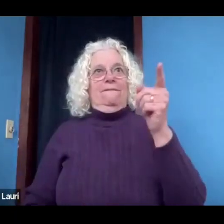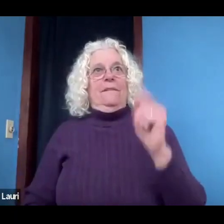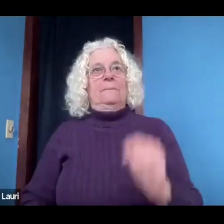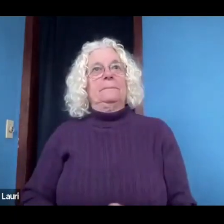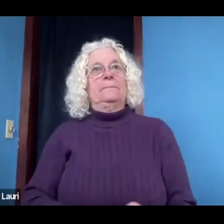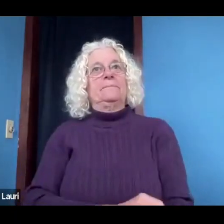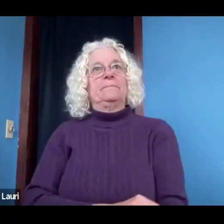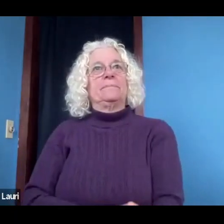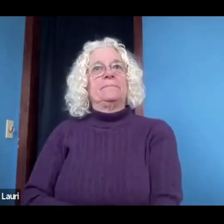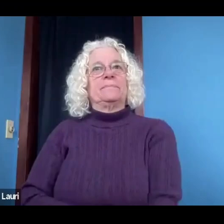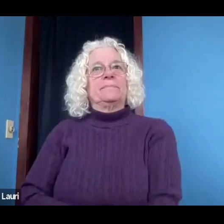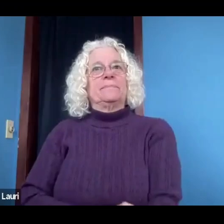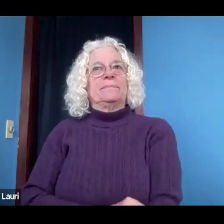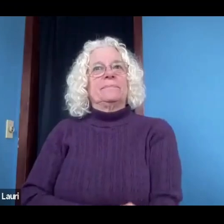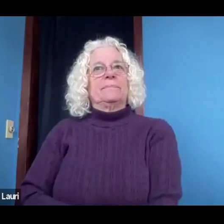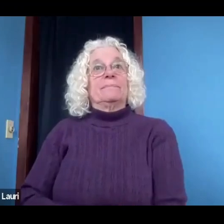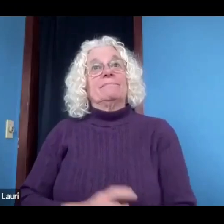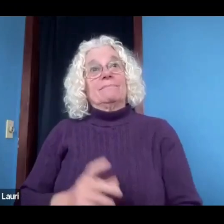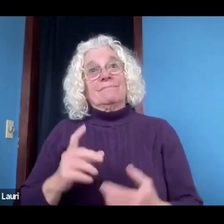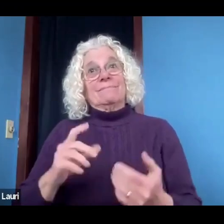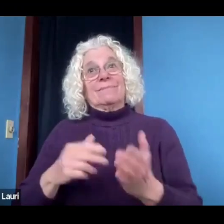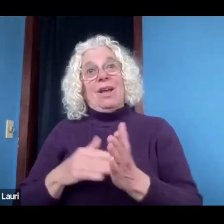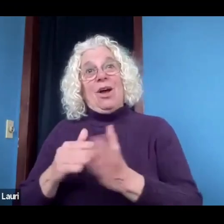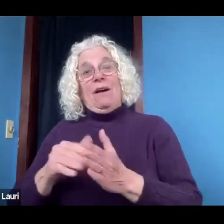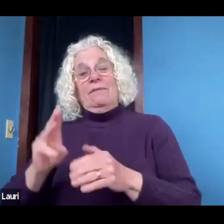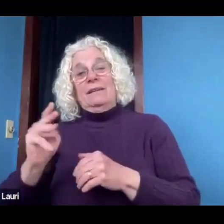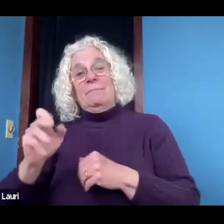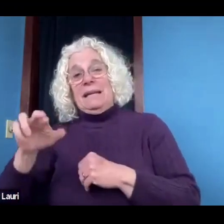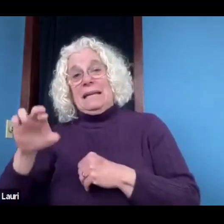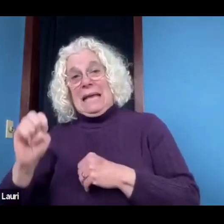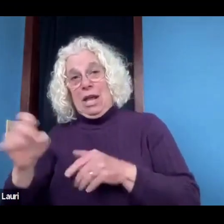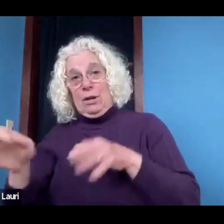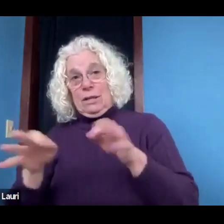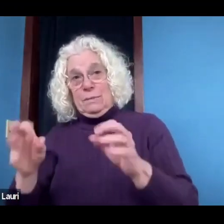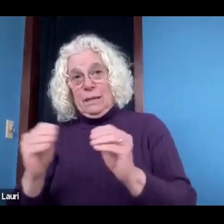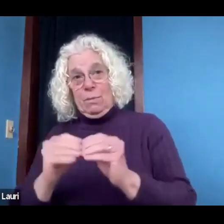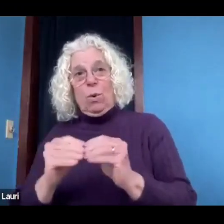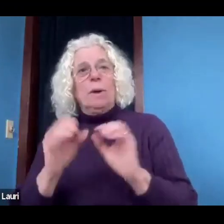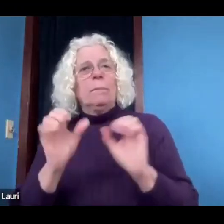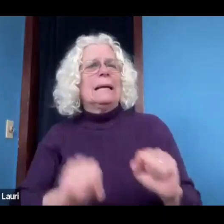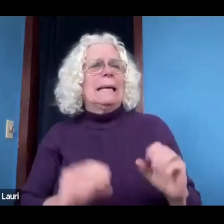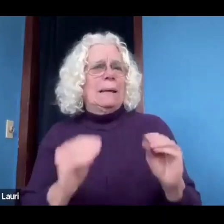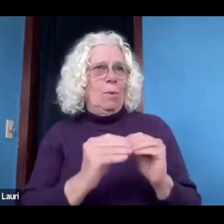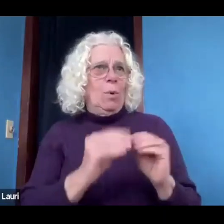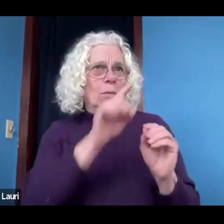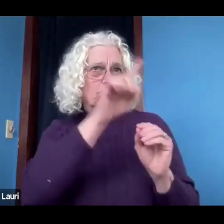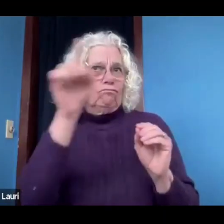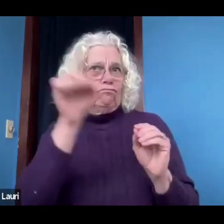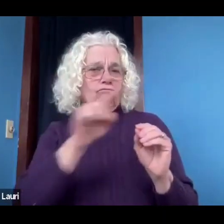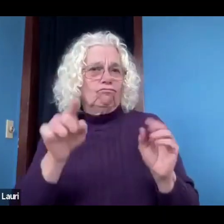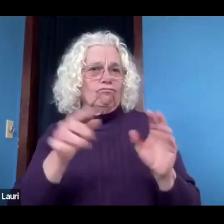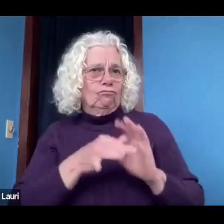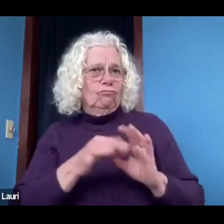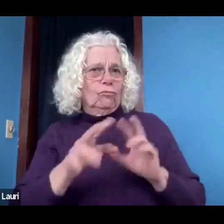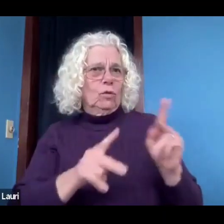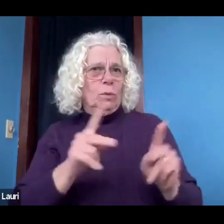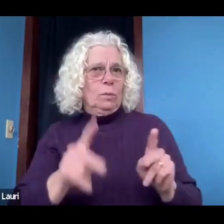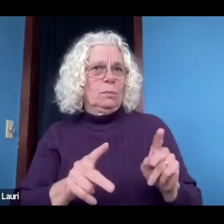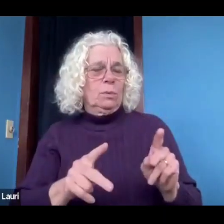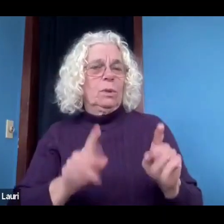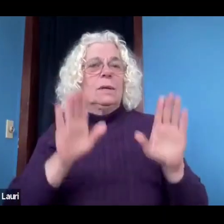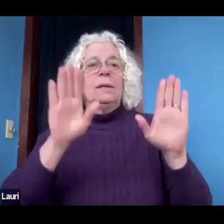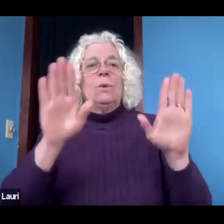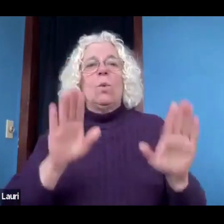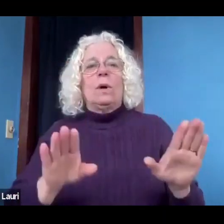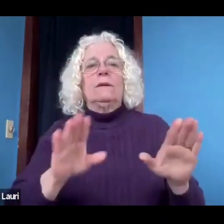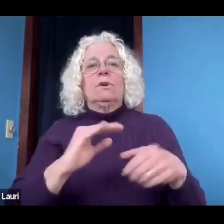So one of the big things obviously is Medicare that we're known for, but we do so much more with connections and with helping write community support plans to help people